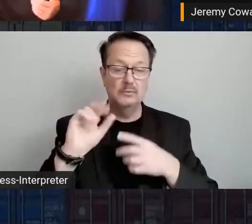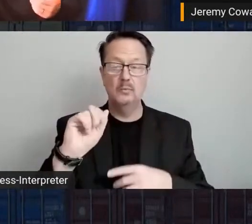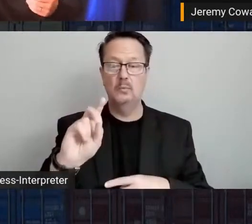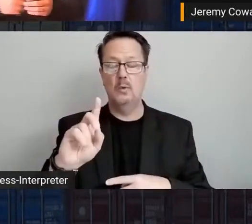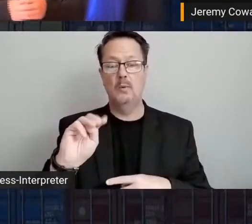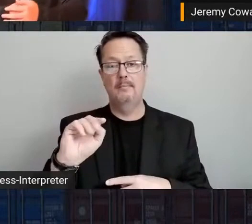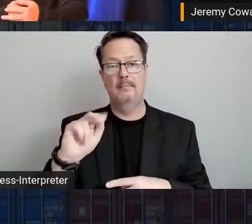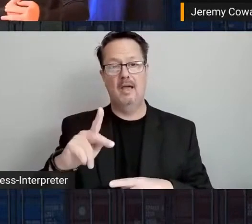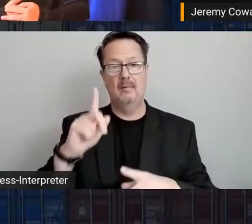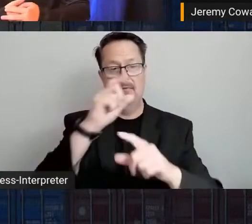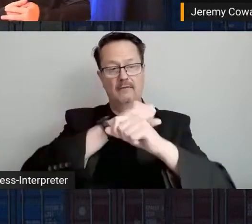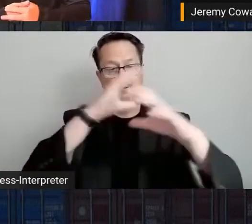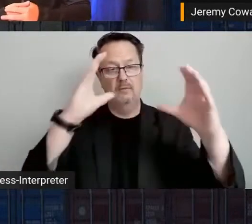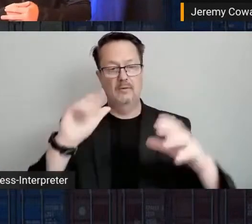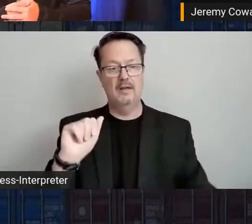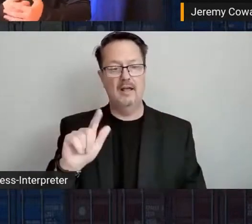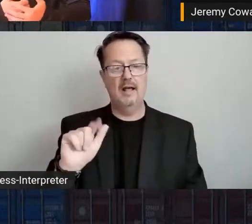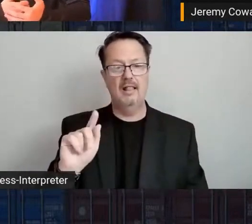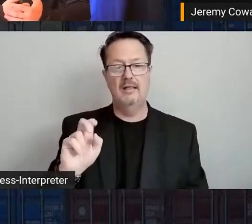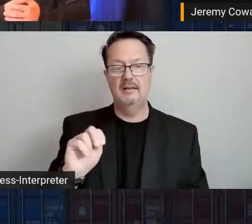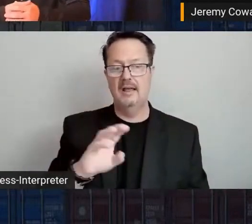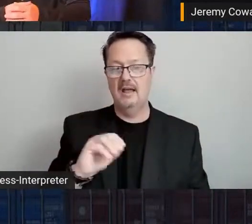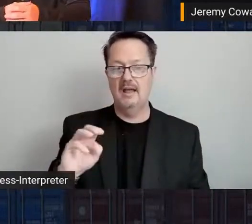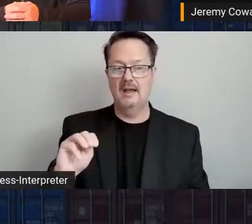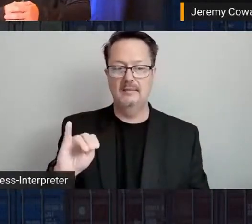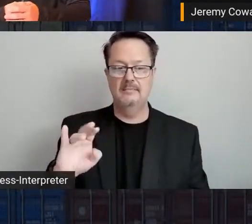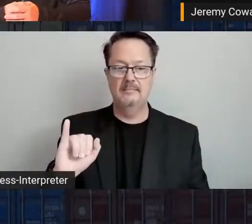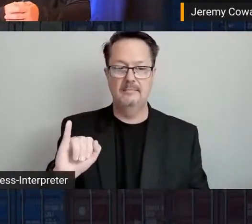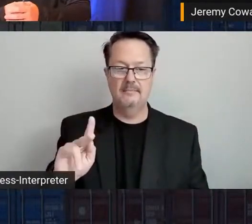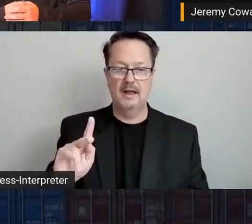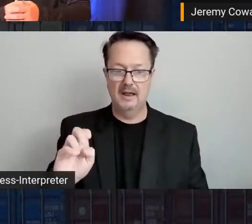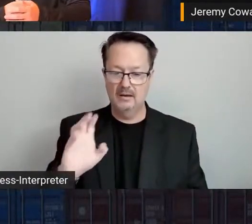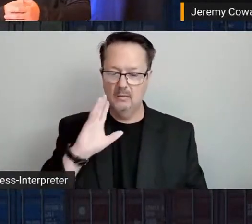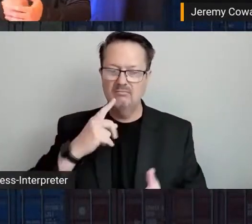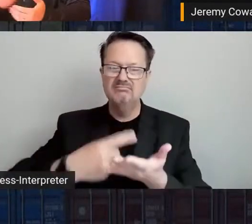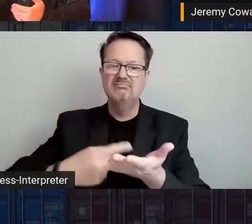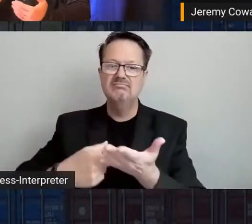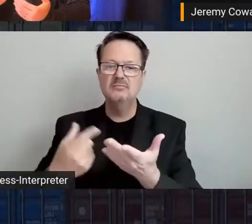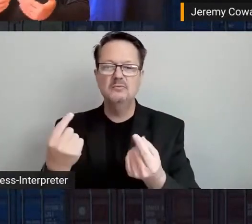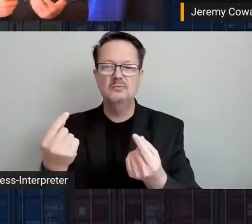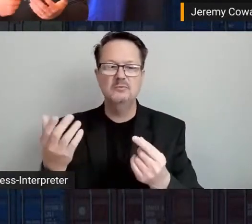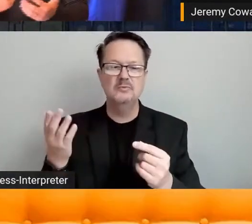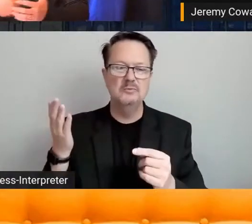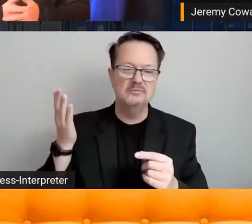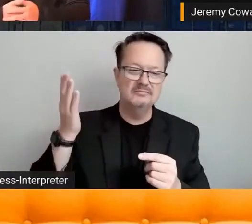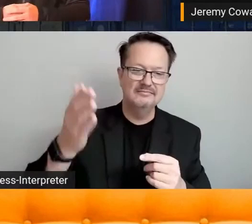to be Alan and Mike are going to talk about what's coming up in the next year for